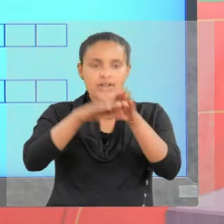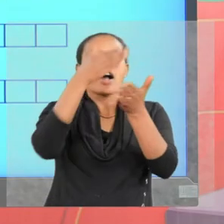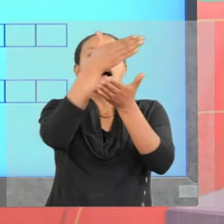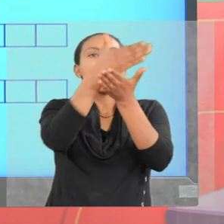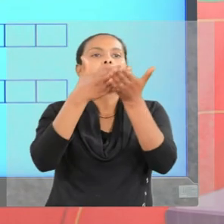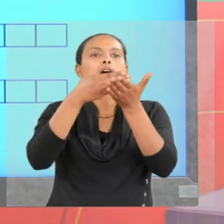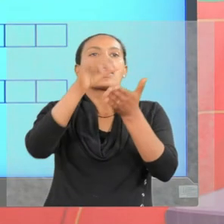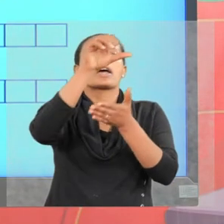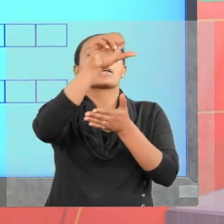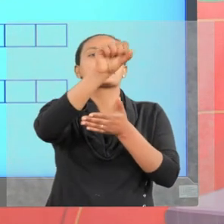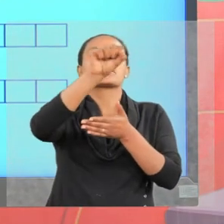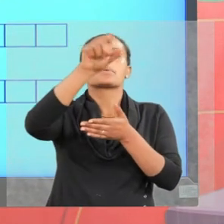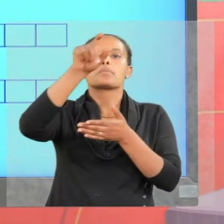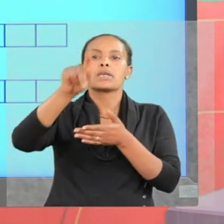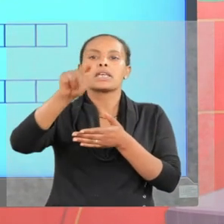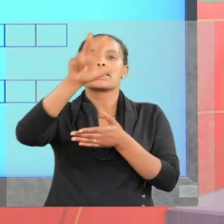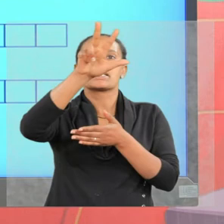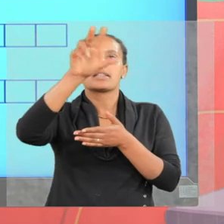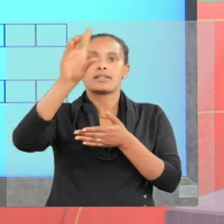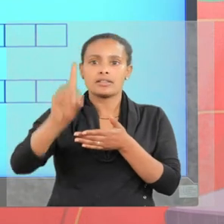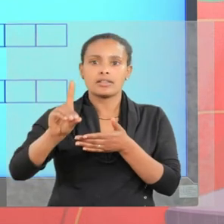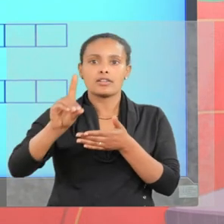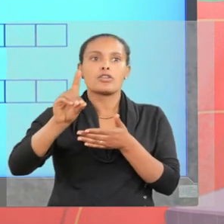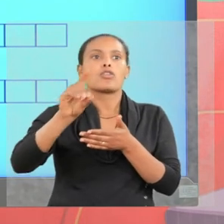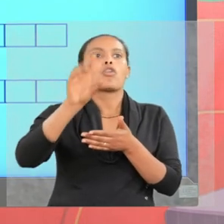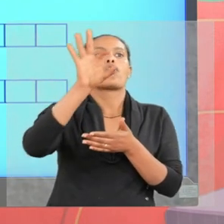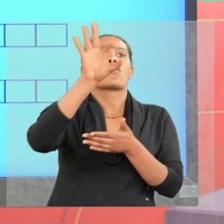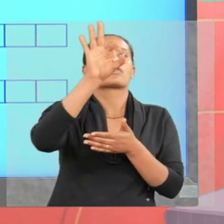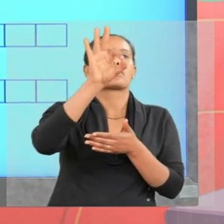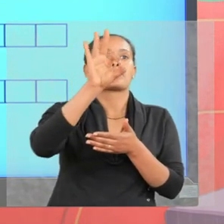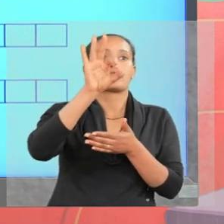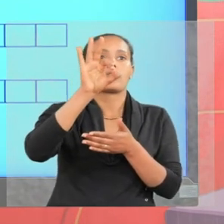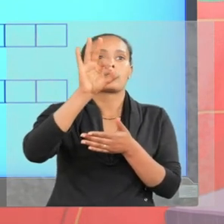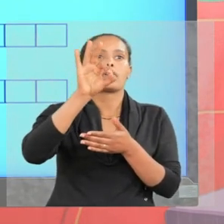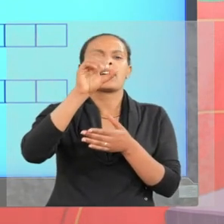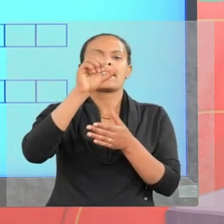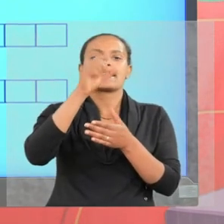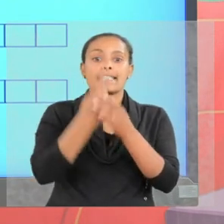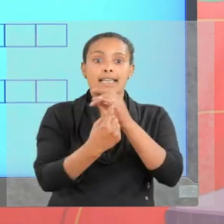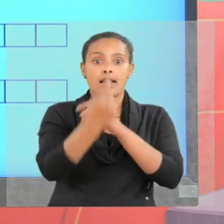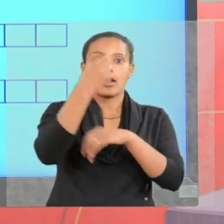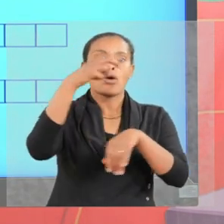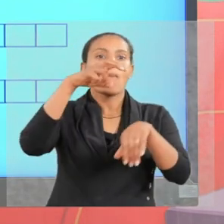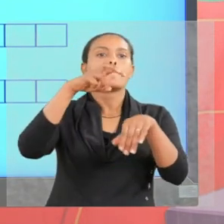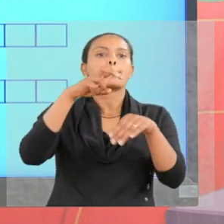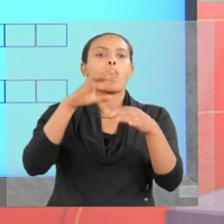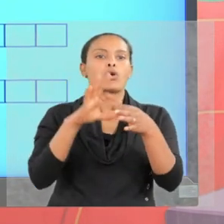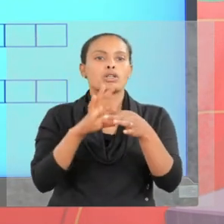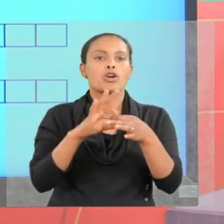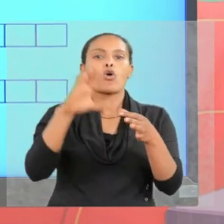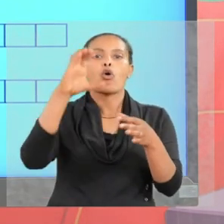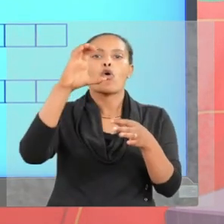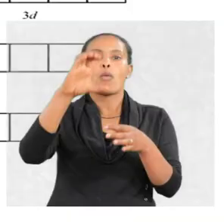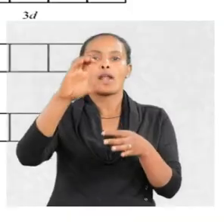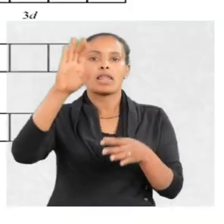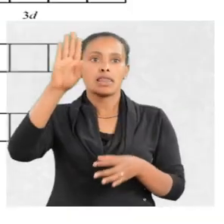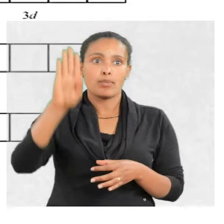half-filled sp3d hybrid orbital of phosphorus, form a single bond, covalent